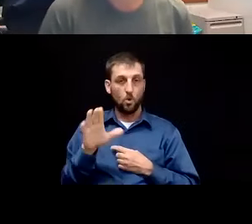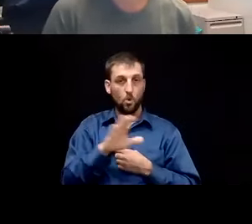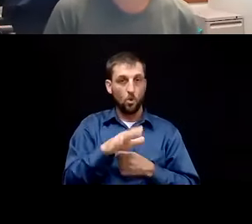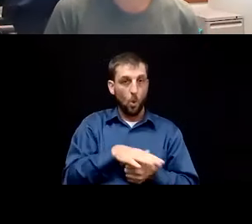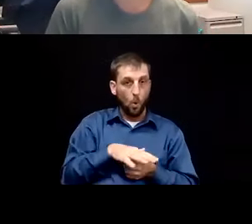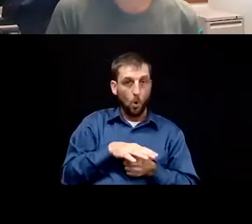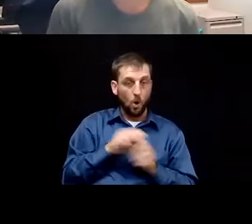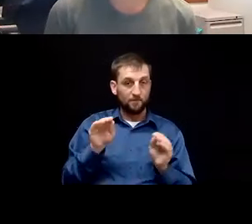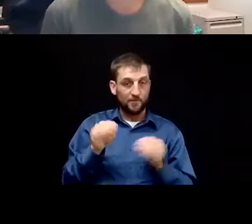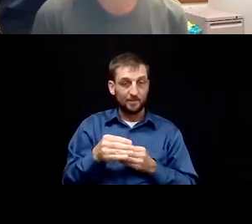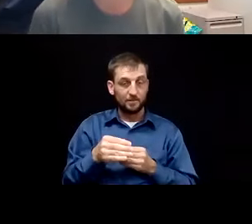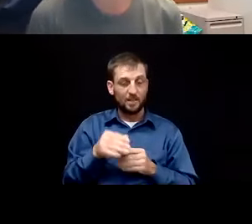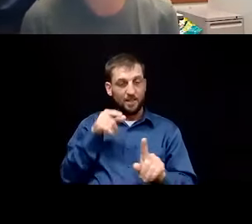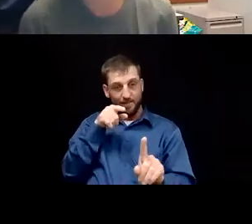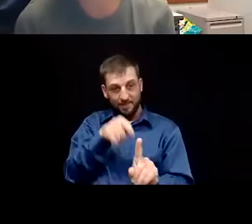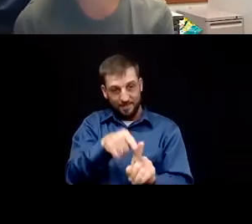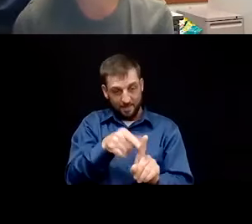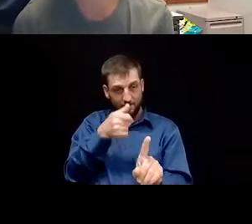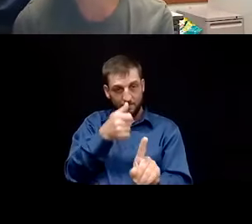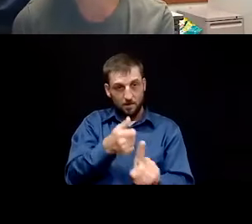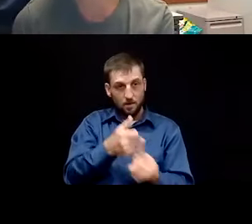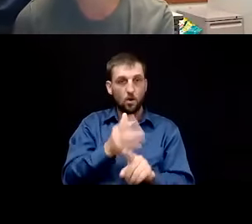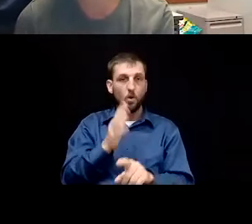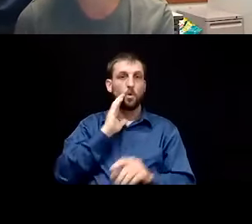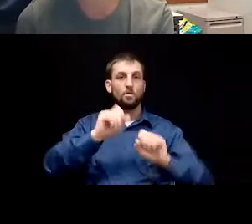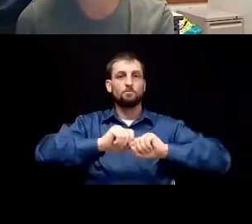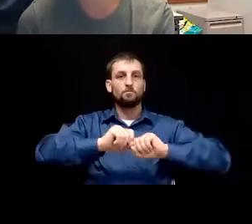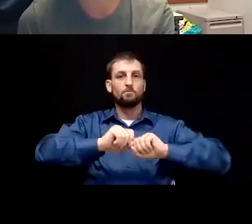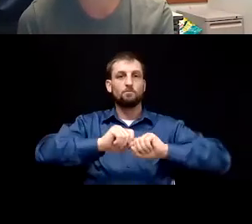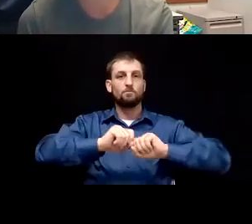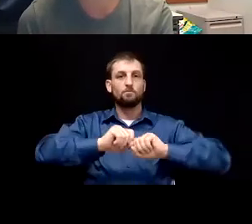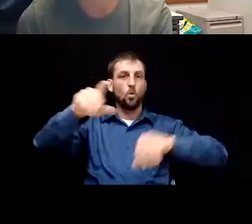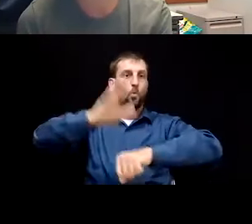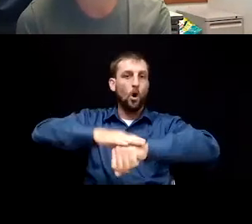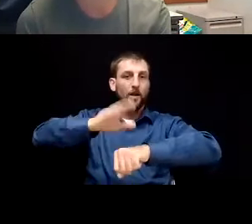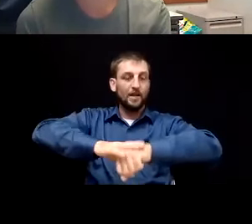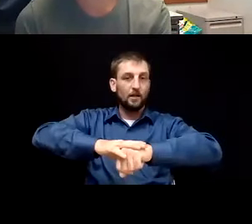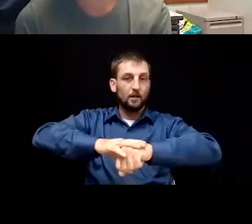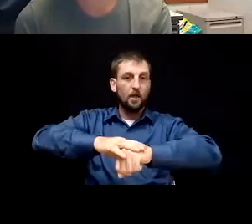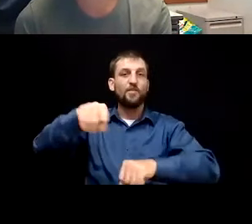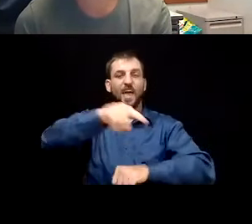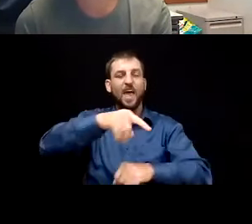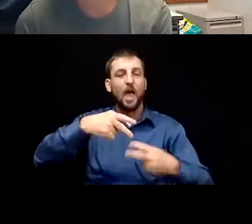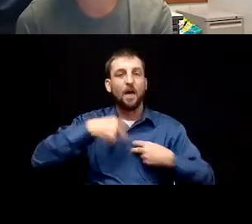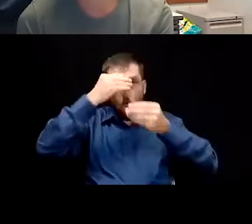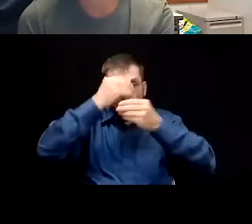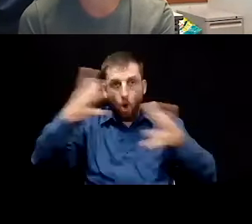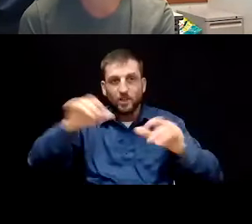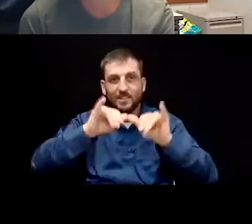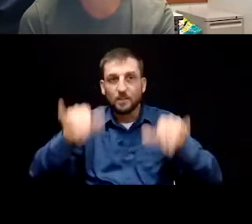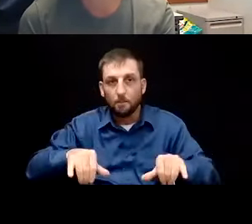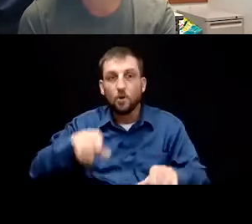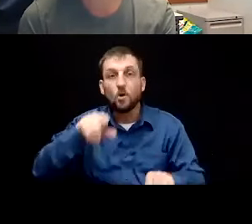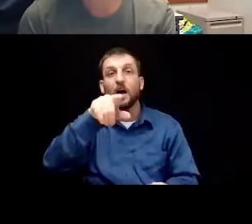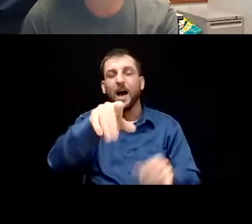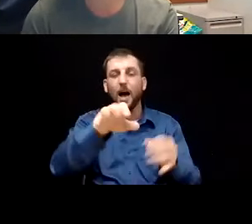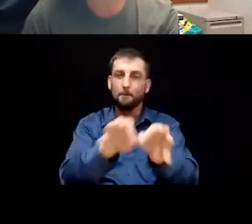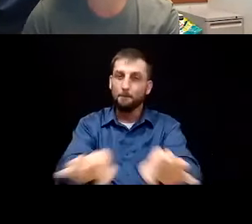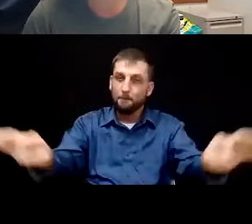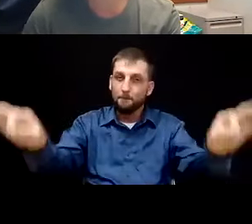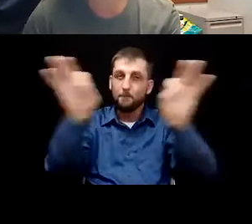are they are the ones who are going to send you out warnings, and they have their own warning and alert system. It is very important for you to know if